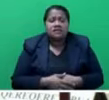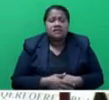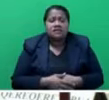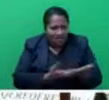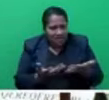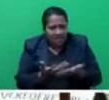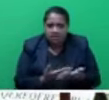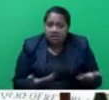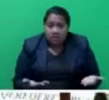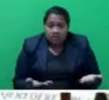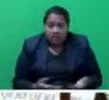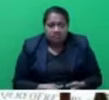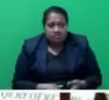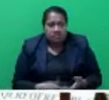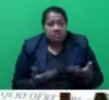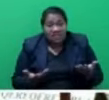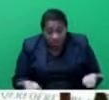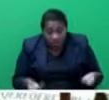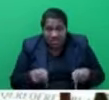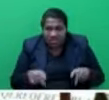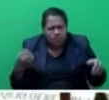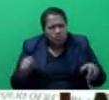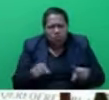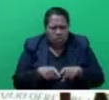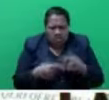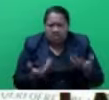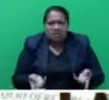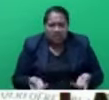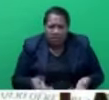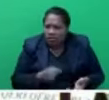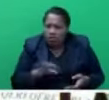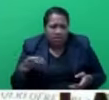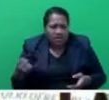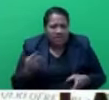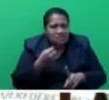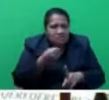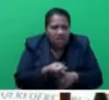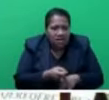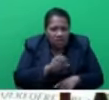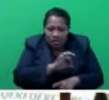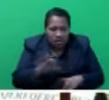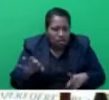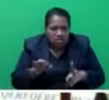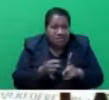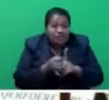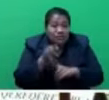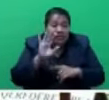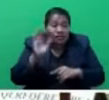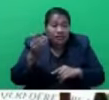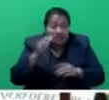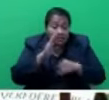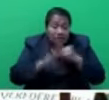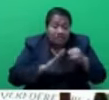or meaning, it will have no impact, it will not lead to the improvement in the final outcome, which is creating value